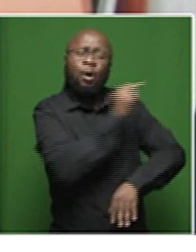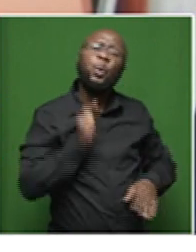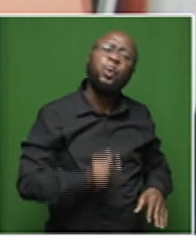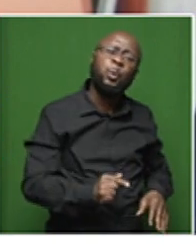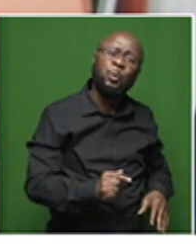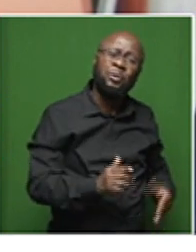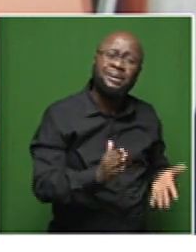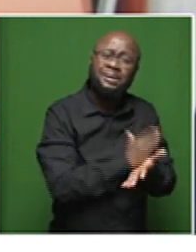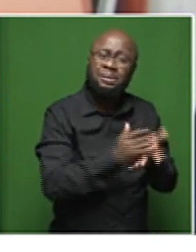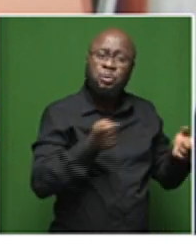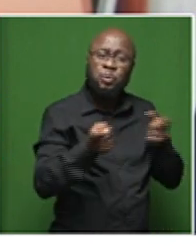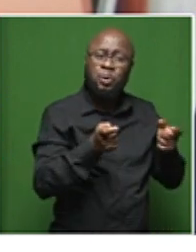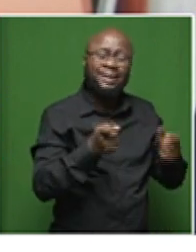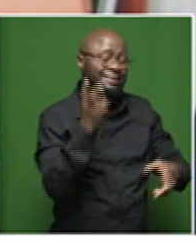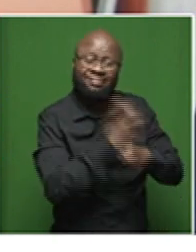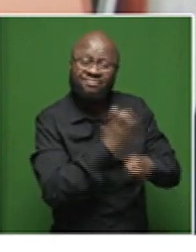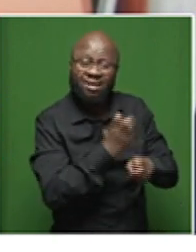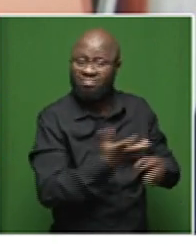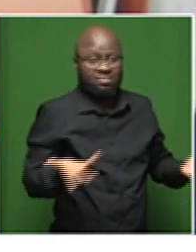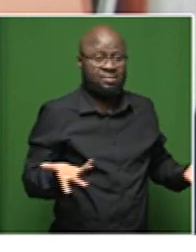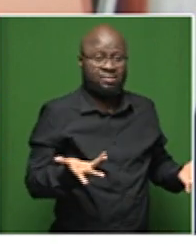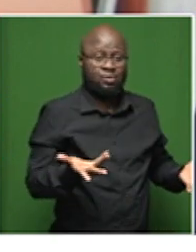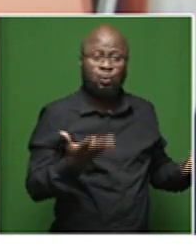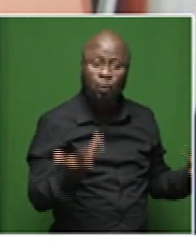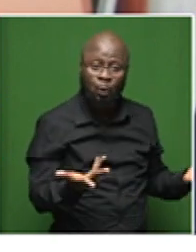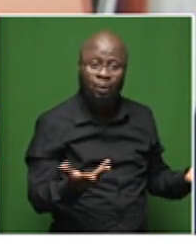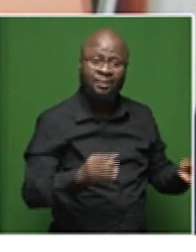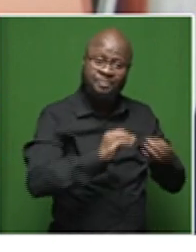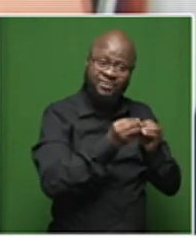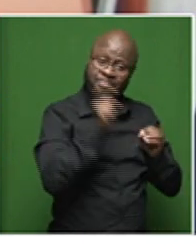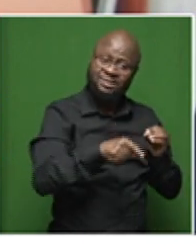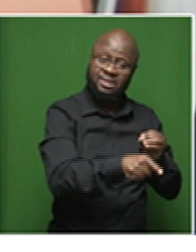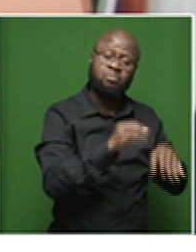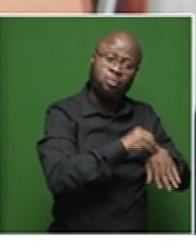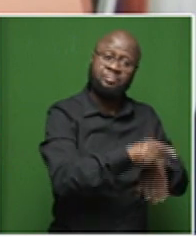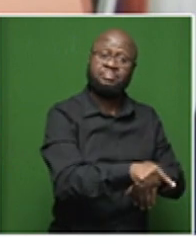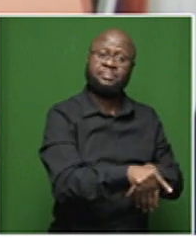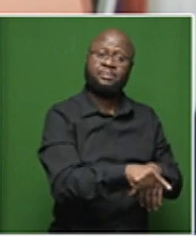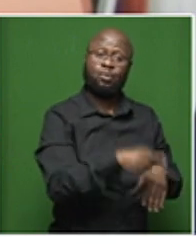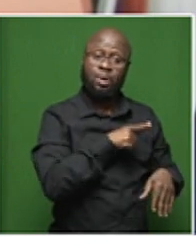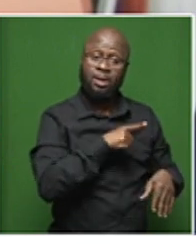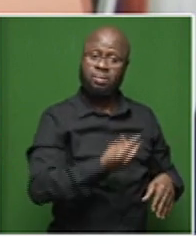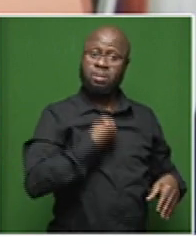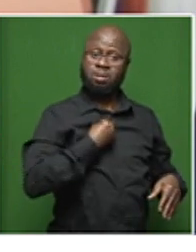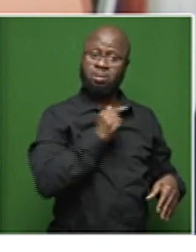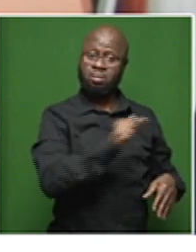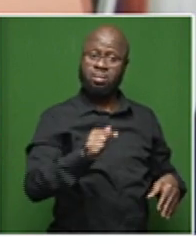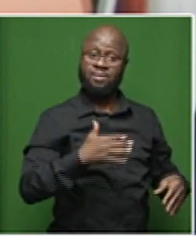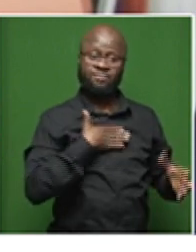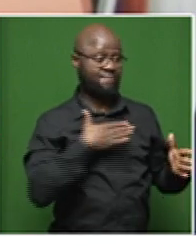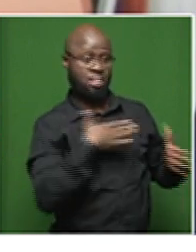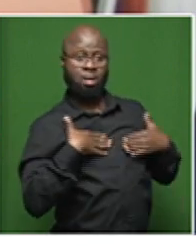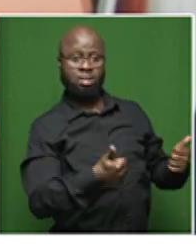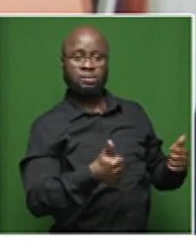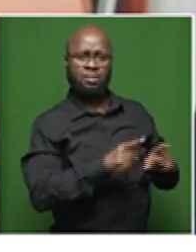control. You know, so, and that also creates a little bit of a problem because if you, I'm young and I feel well, then I don't need to take treatment, and then they